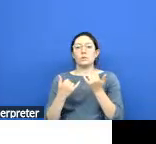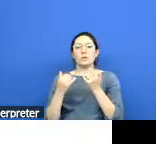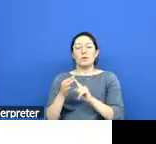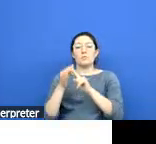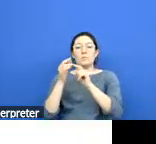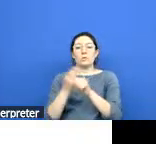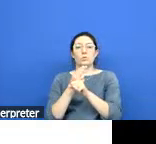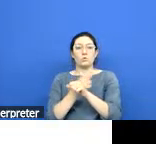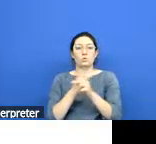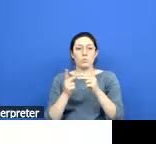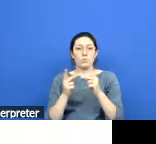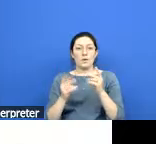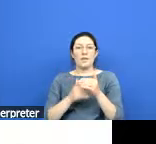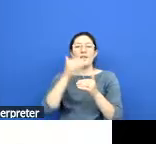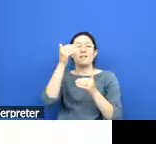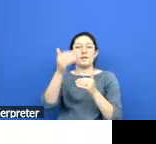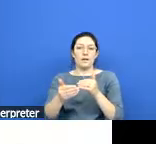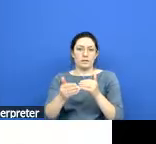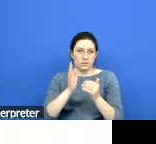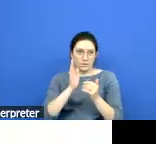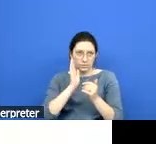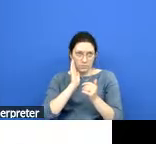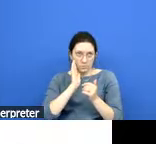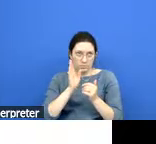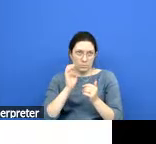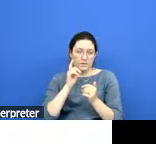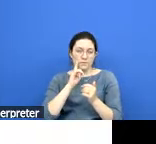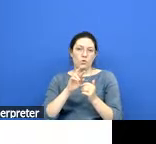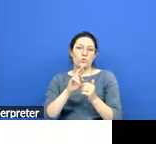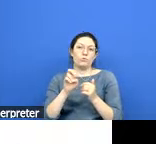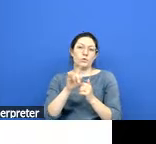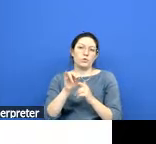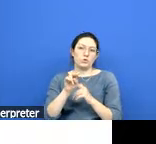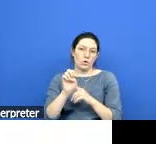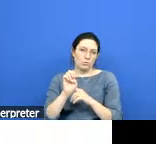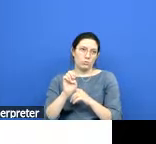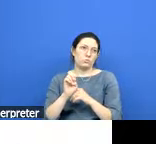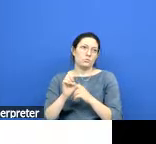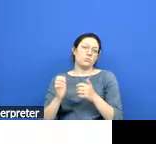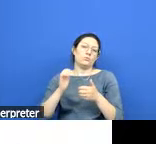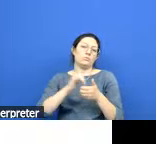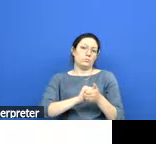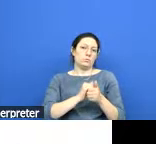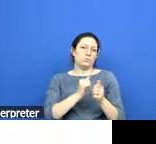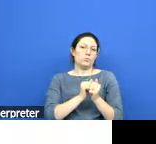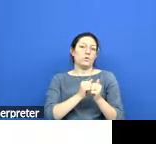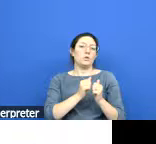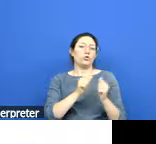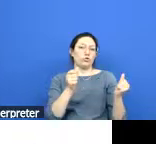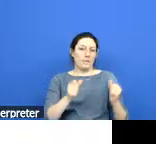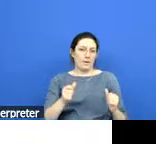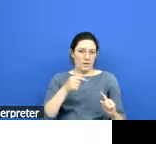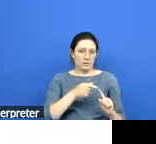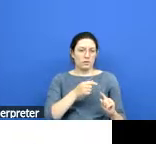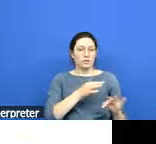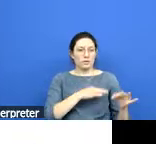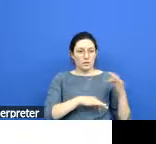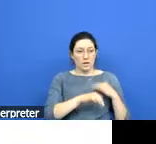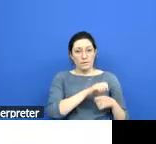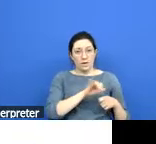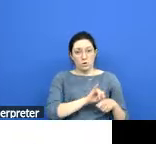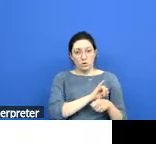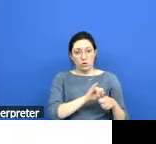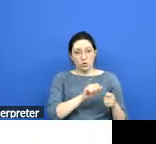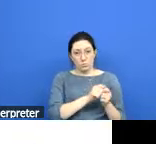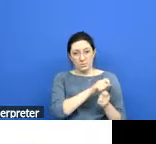next item on the agenda for the rezone kind of go hand in hand with molding this from obviously industrial specifics,